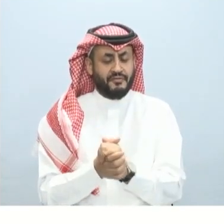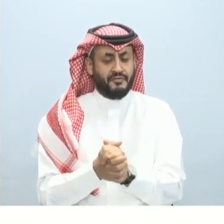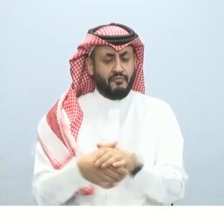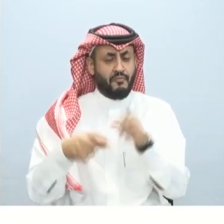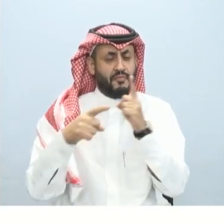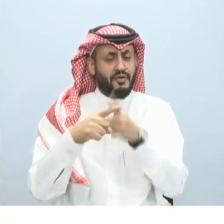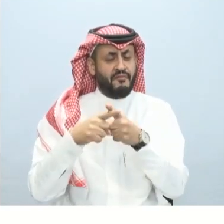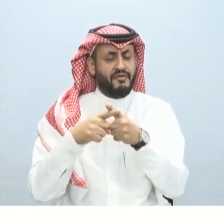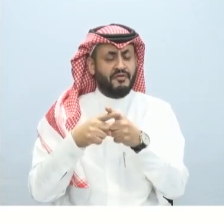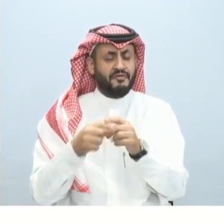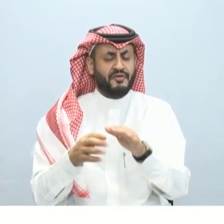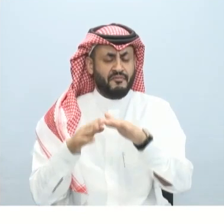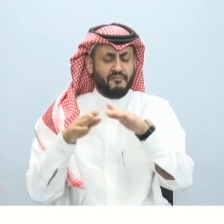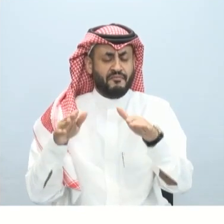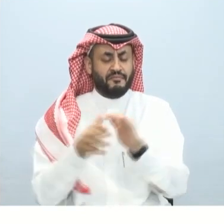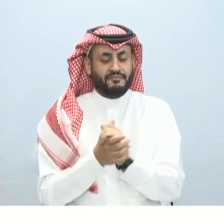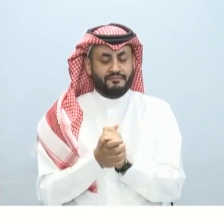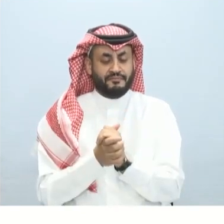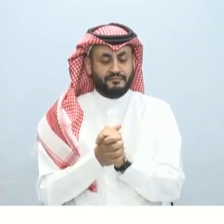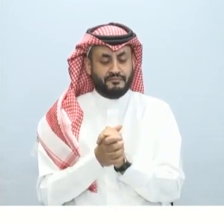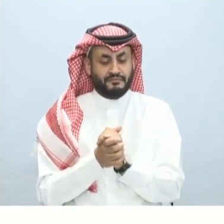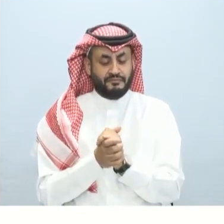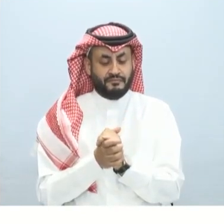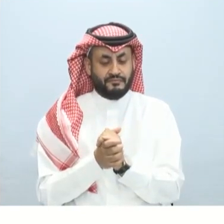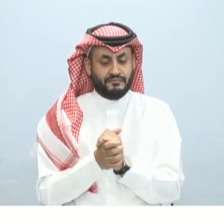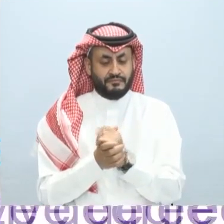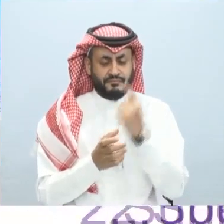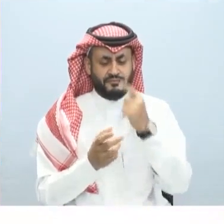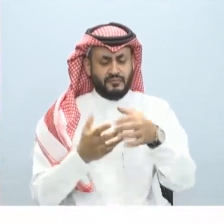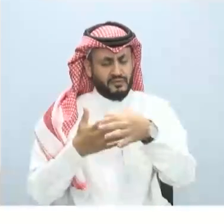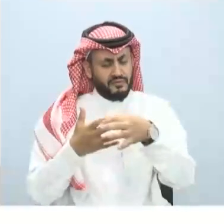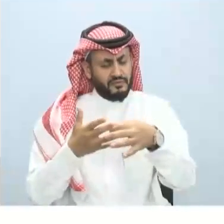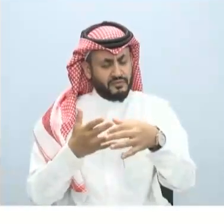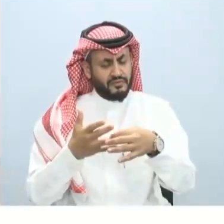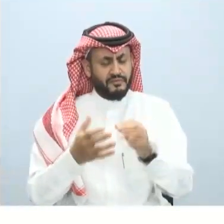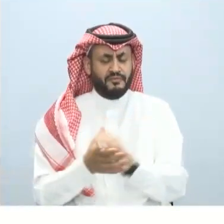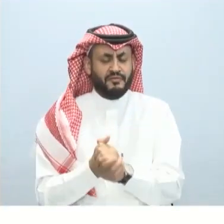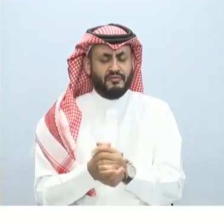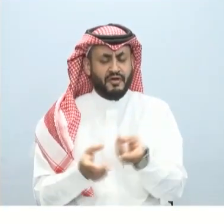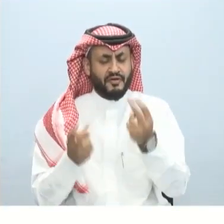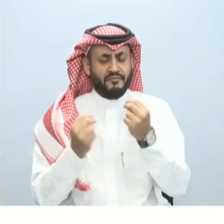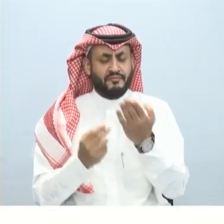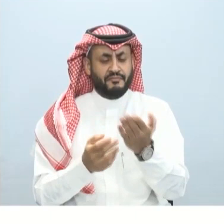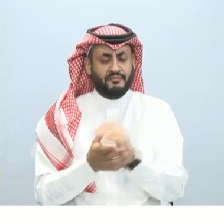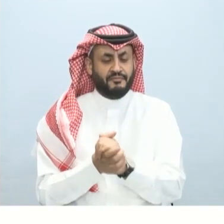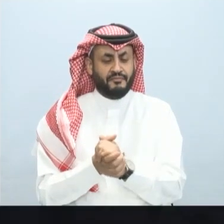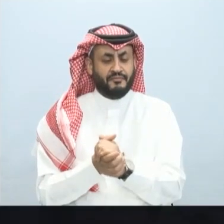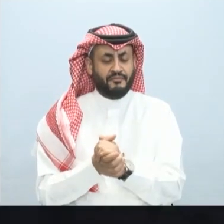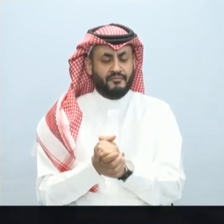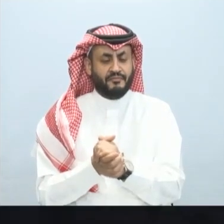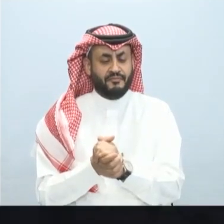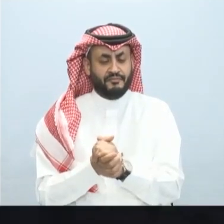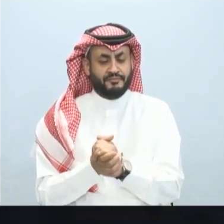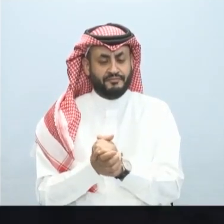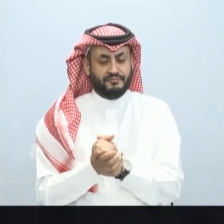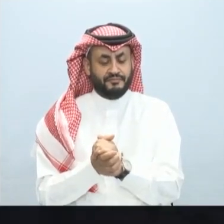is the positive degree. So we are going to see each one separately. Let's just refresh, and I'm